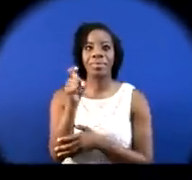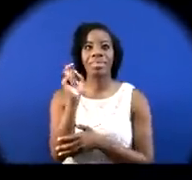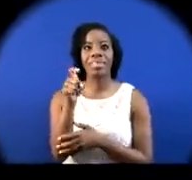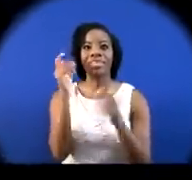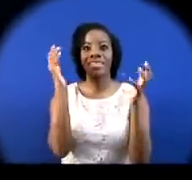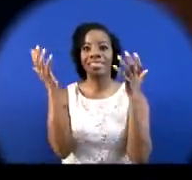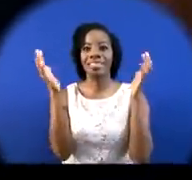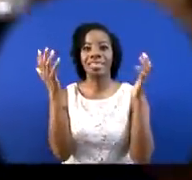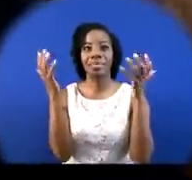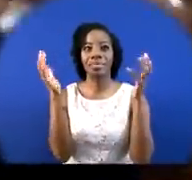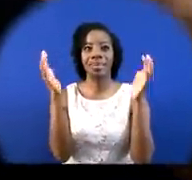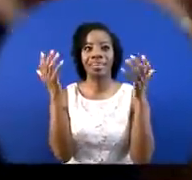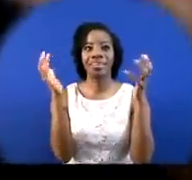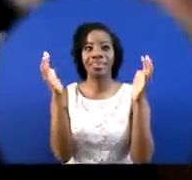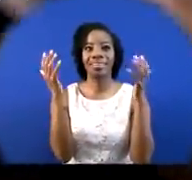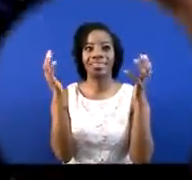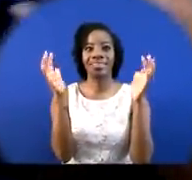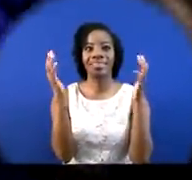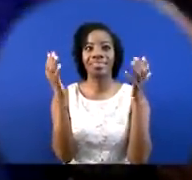I think we ought to celebrate that.